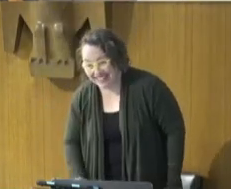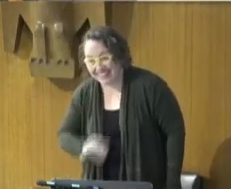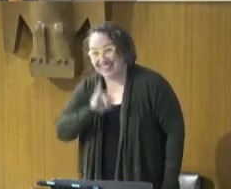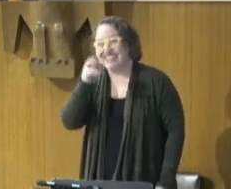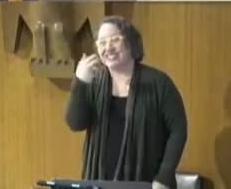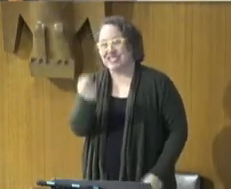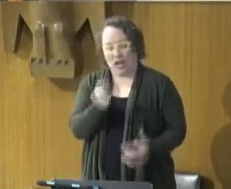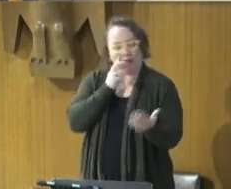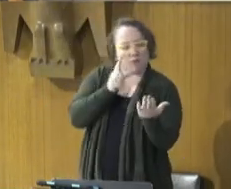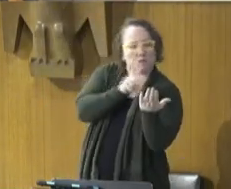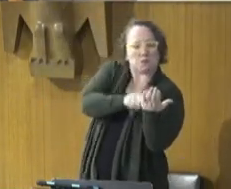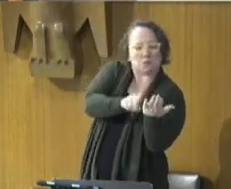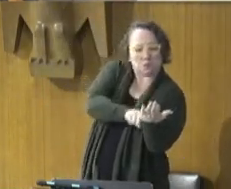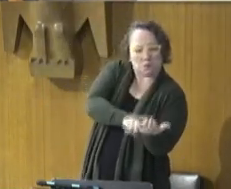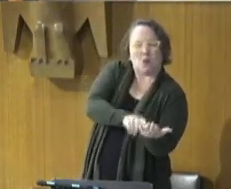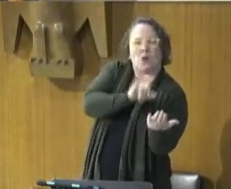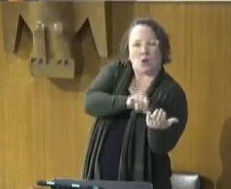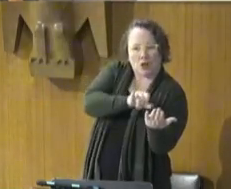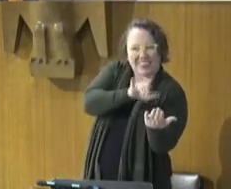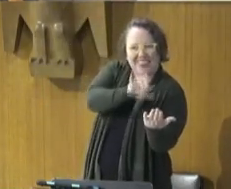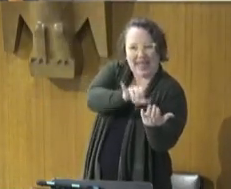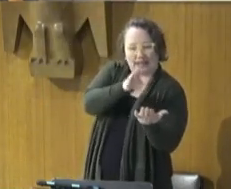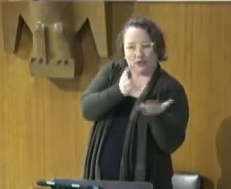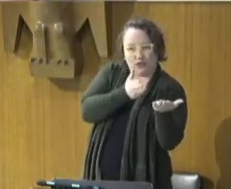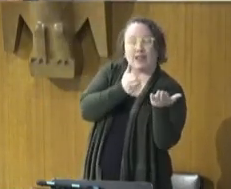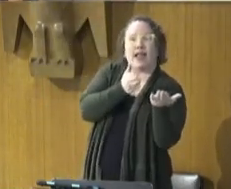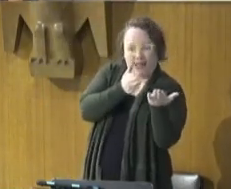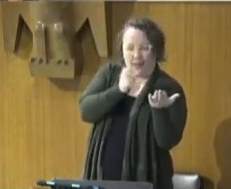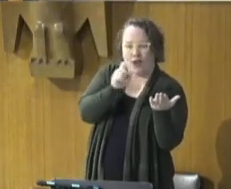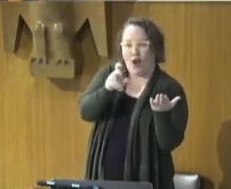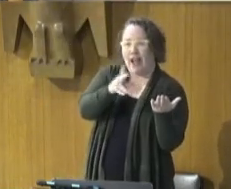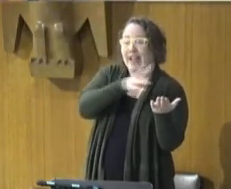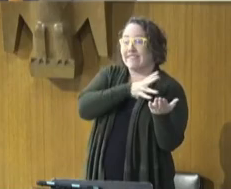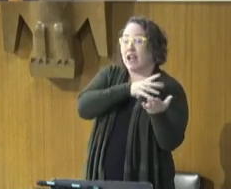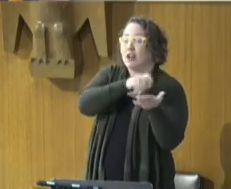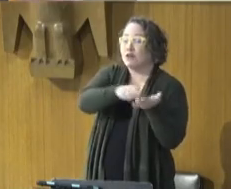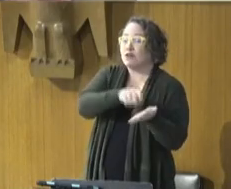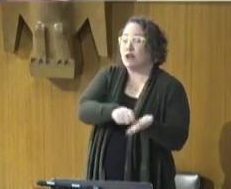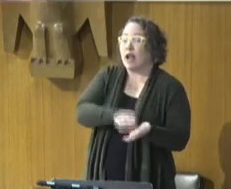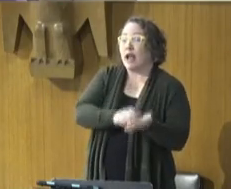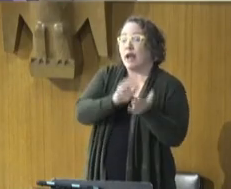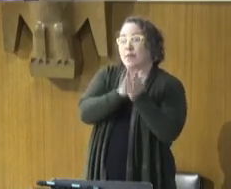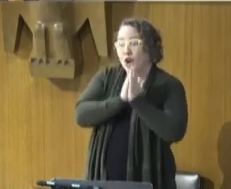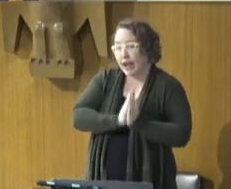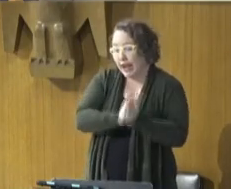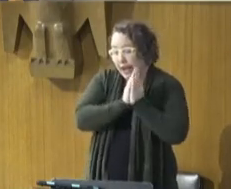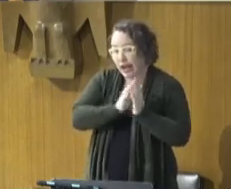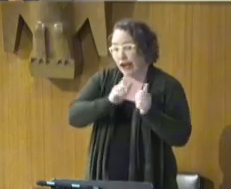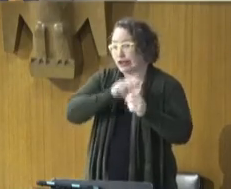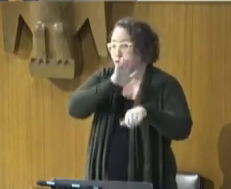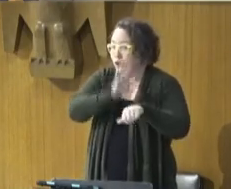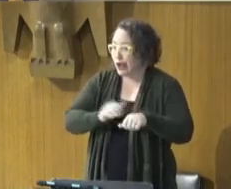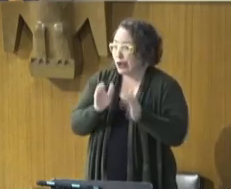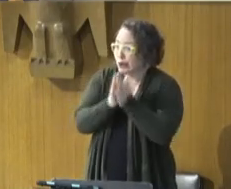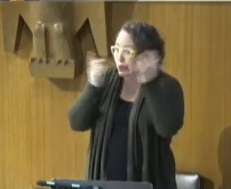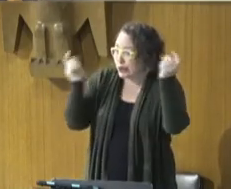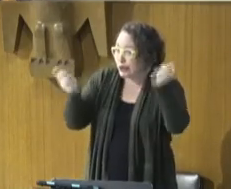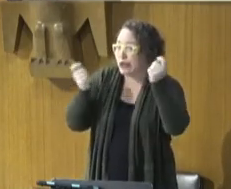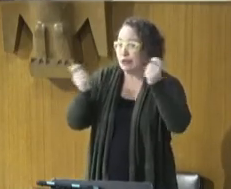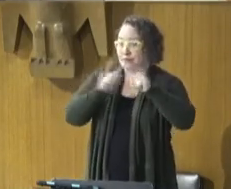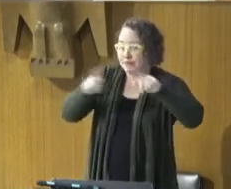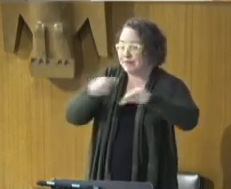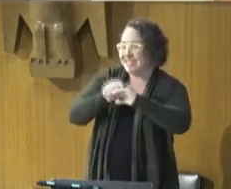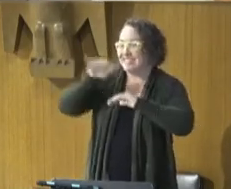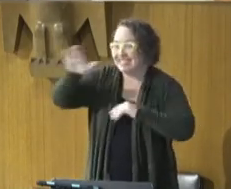detailed outline of the upcoming service. She'll write out all the liturgy like the prayers and the call to worship that we'll use. She'll send that to